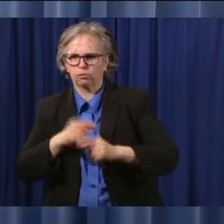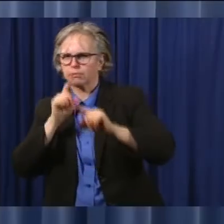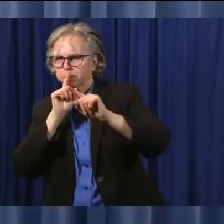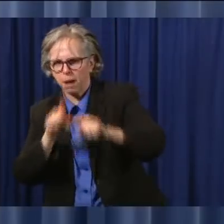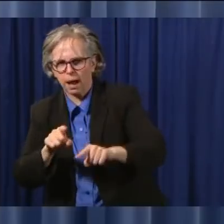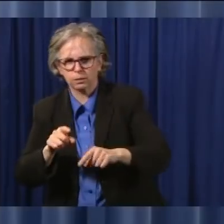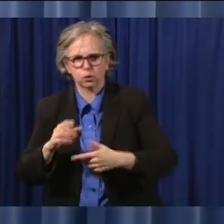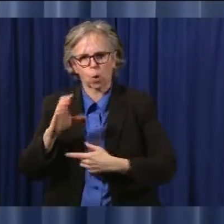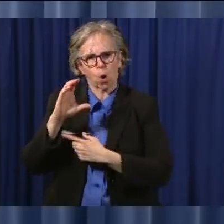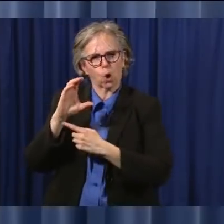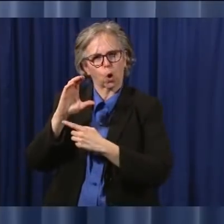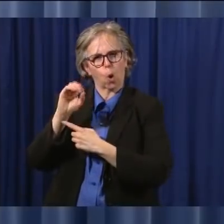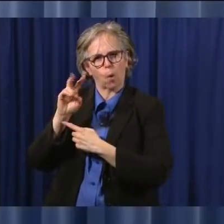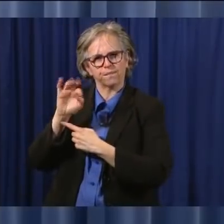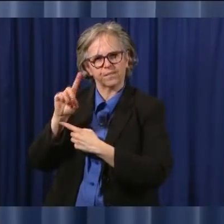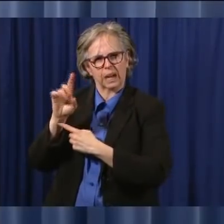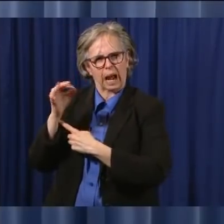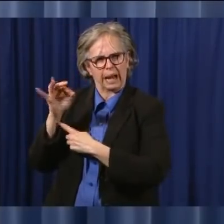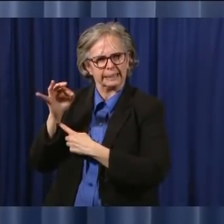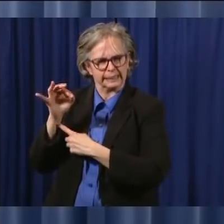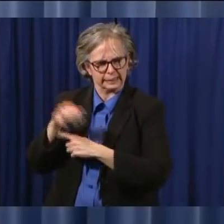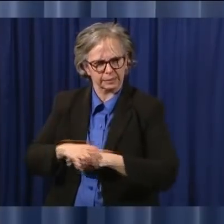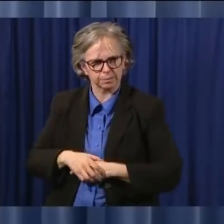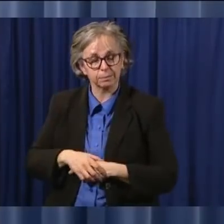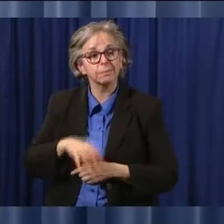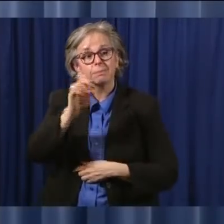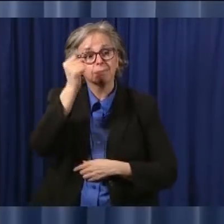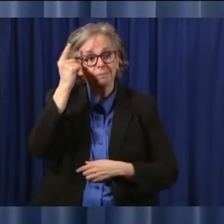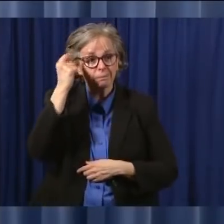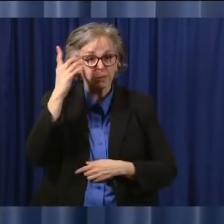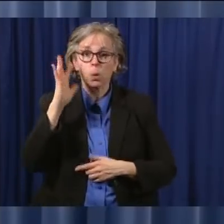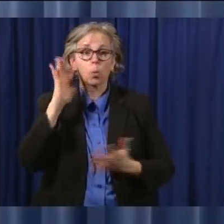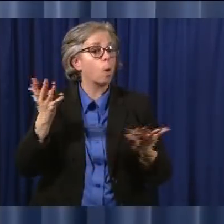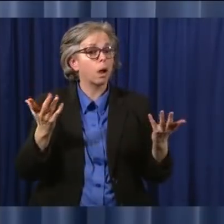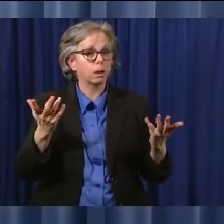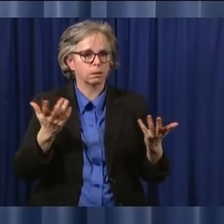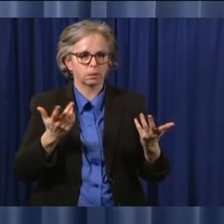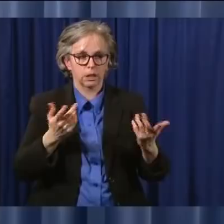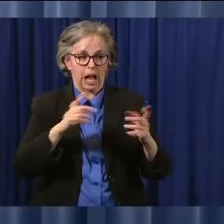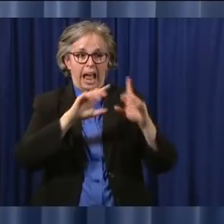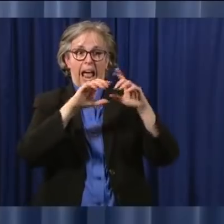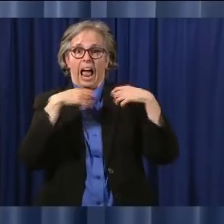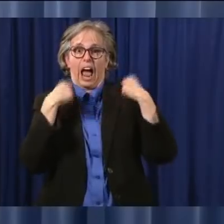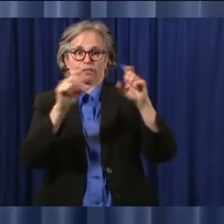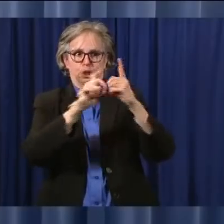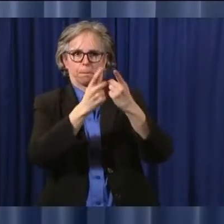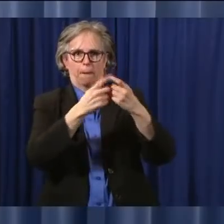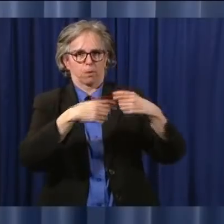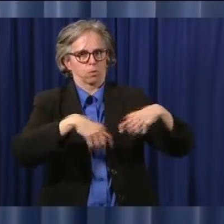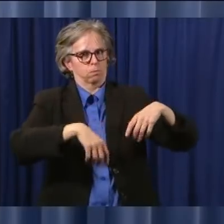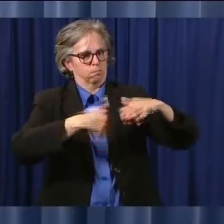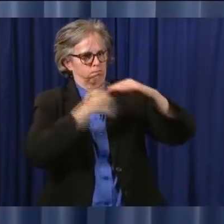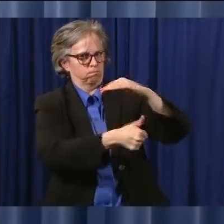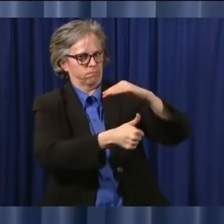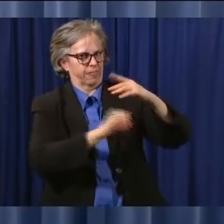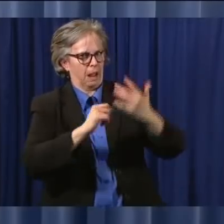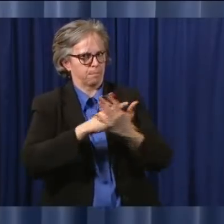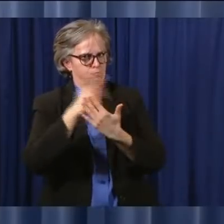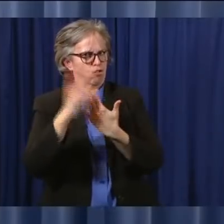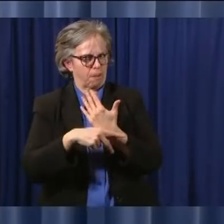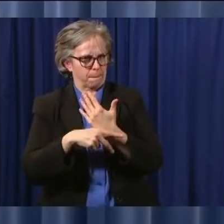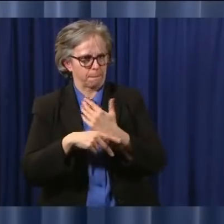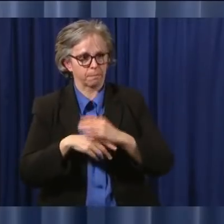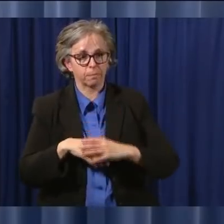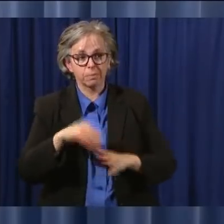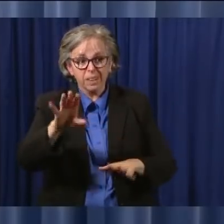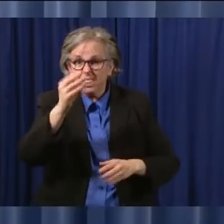the health department. Quite candidly, it's simply unacceptable, and should be unacceptable to every